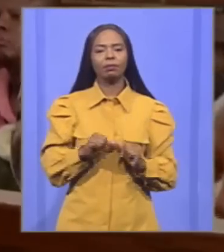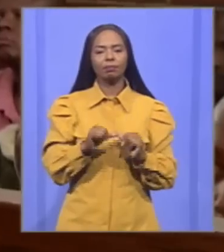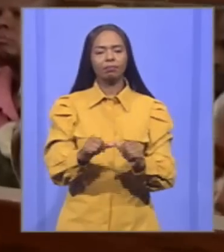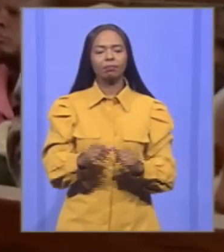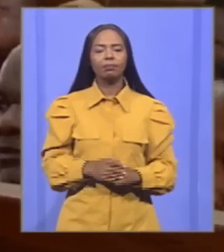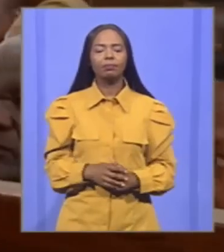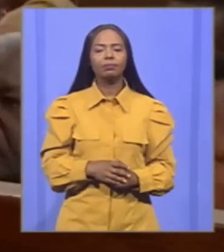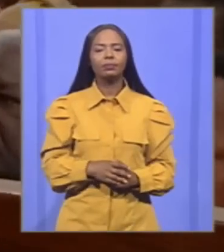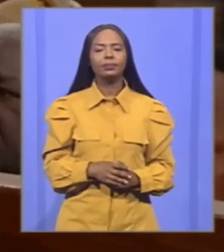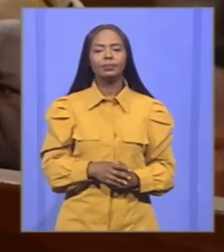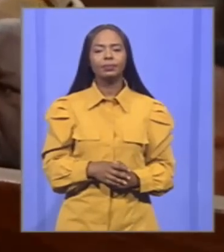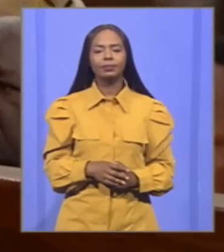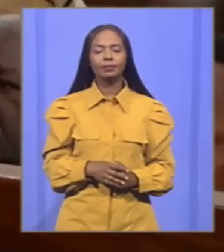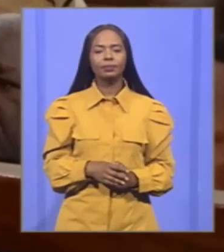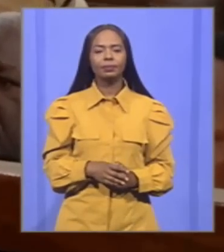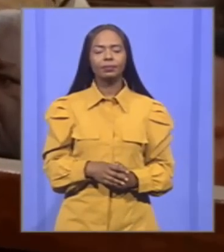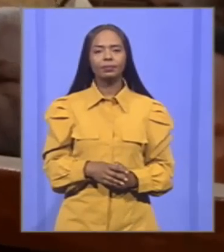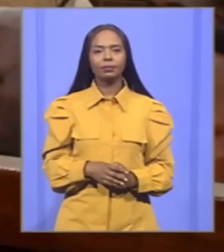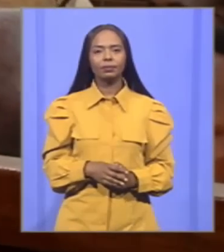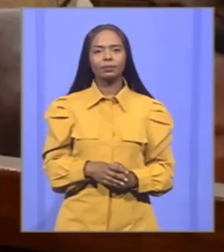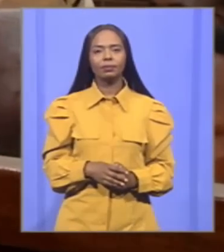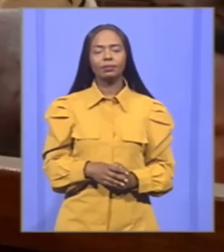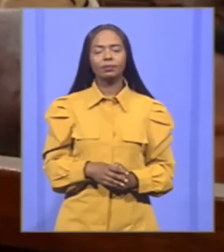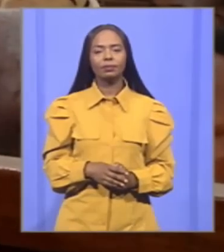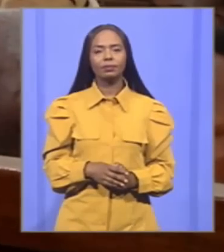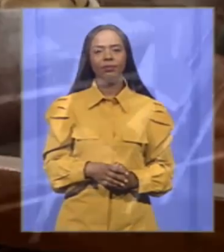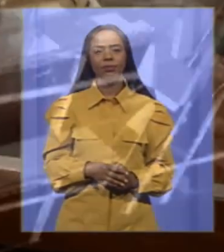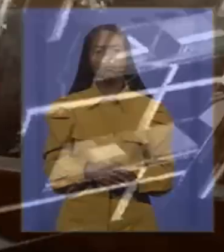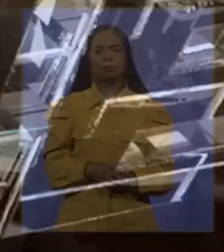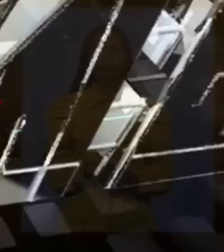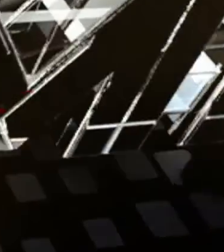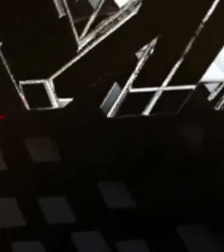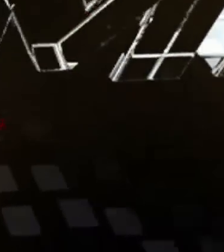tša SABC Sekhukhune.